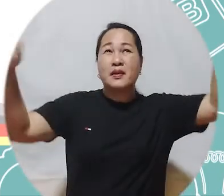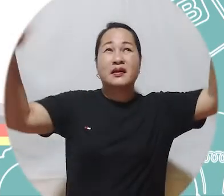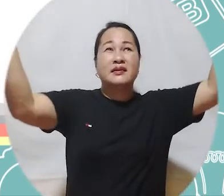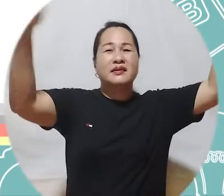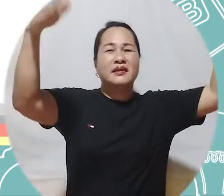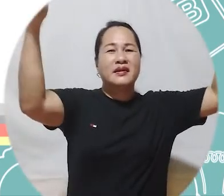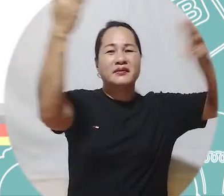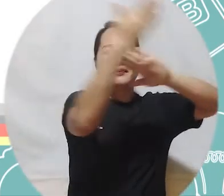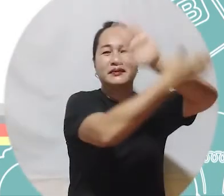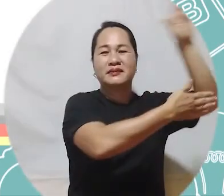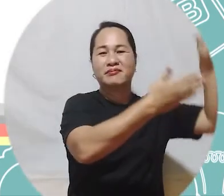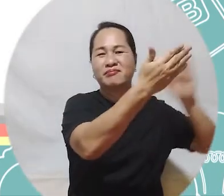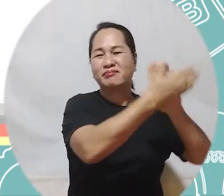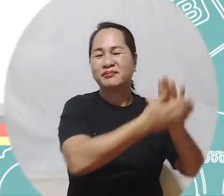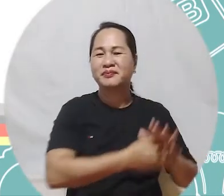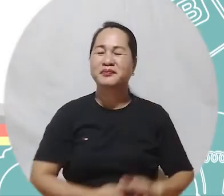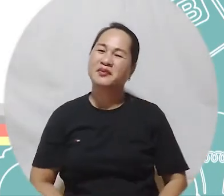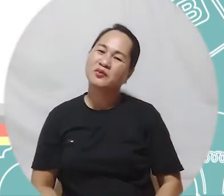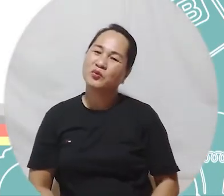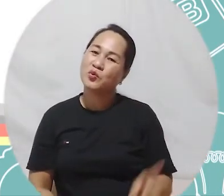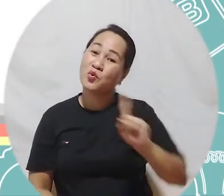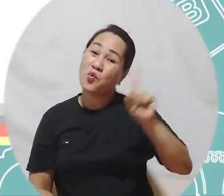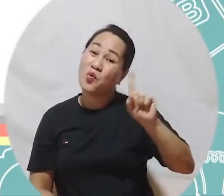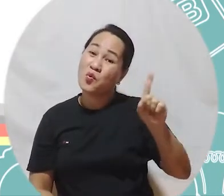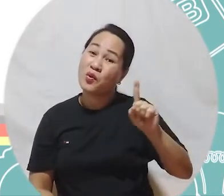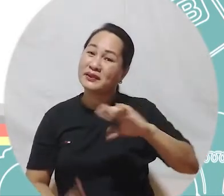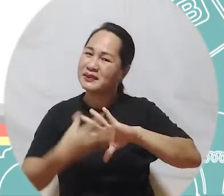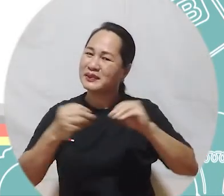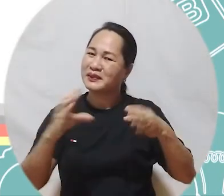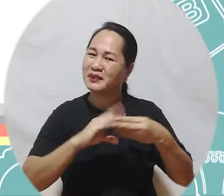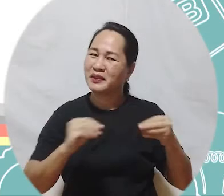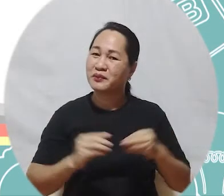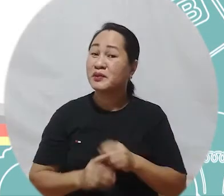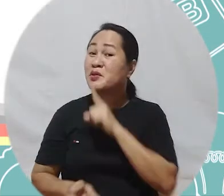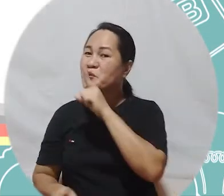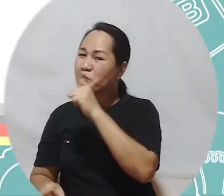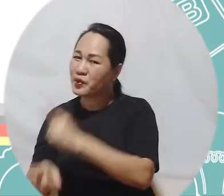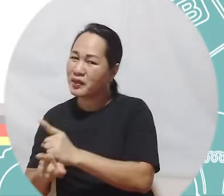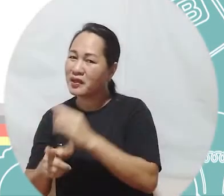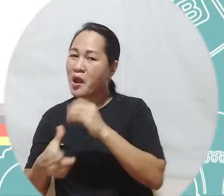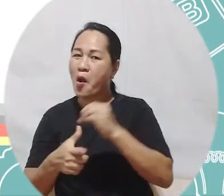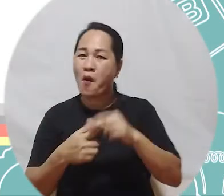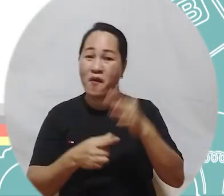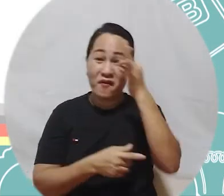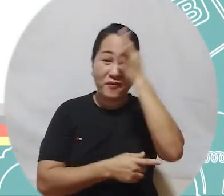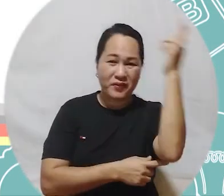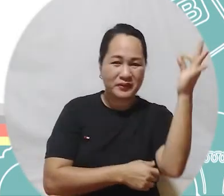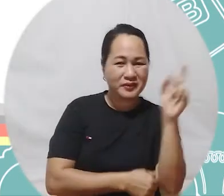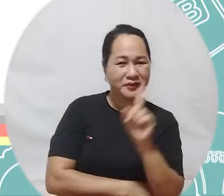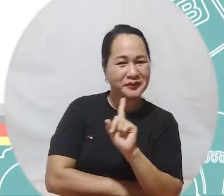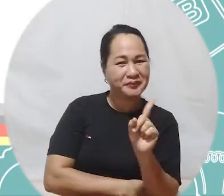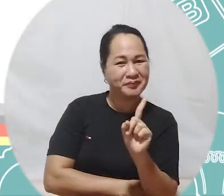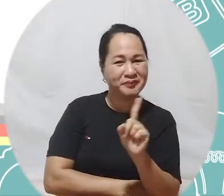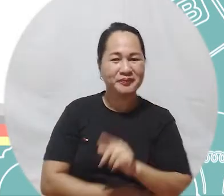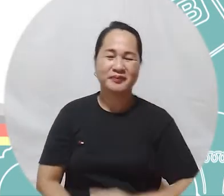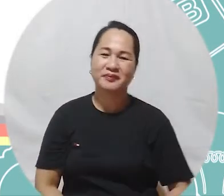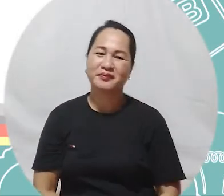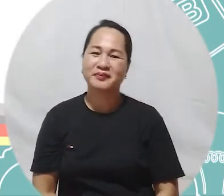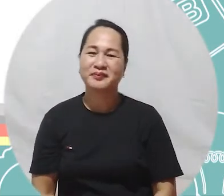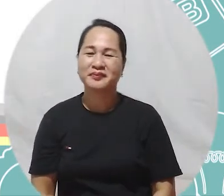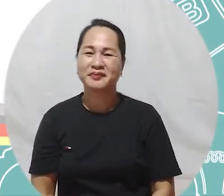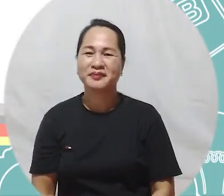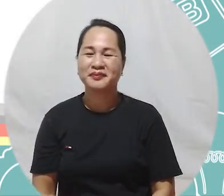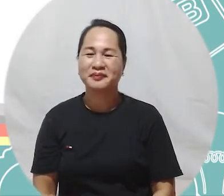flying high up in the sky. What type of text is this? Reality or fantasy?